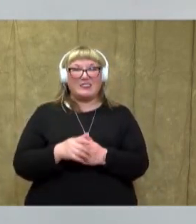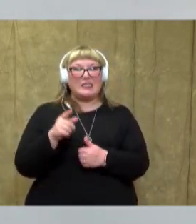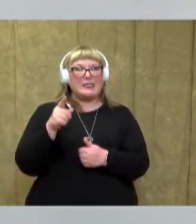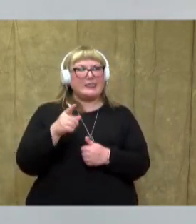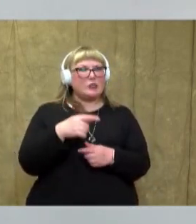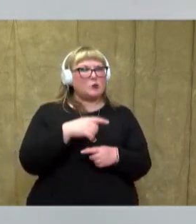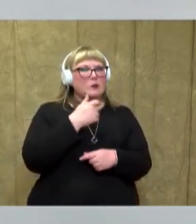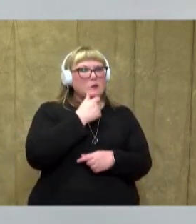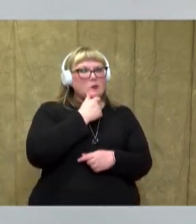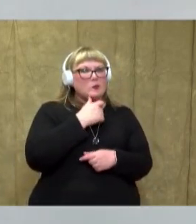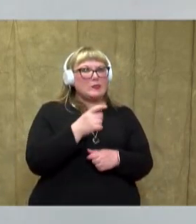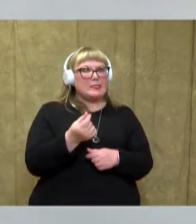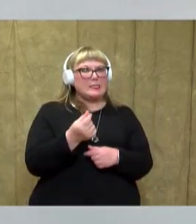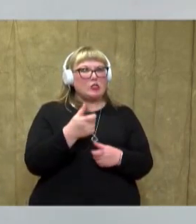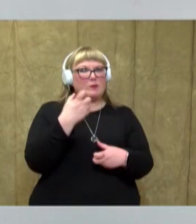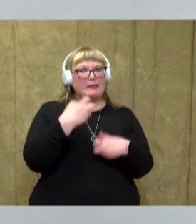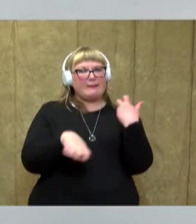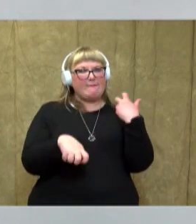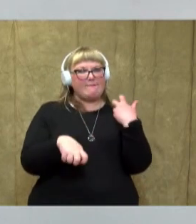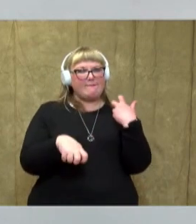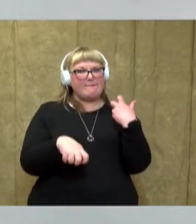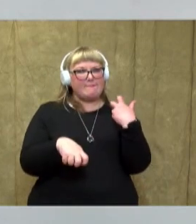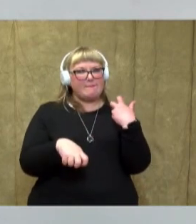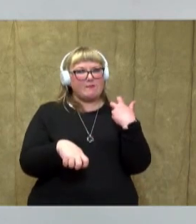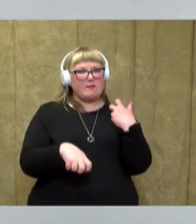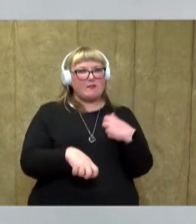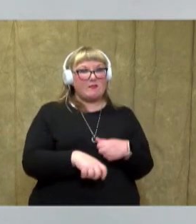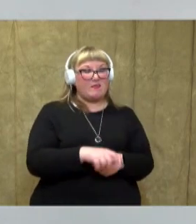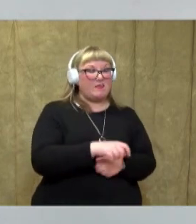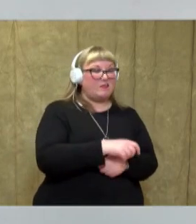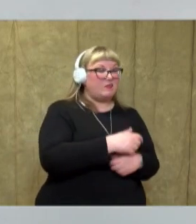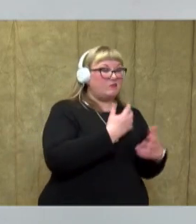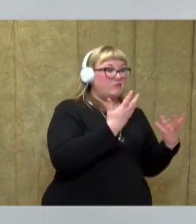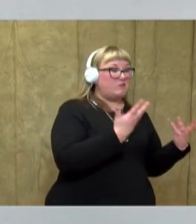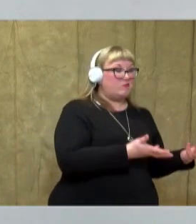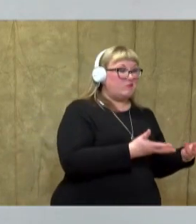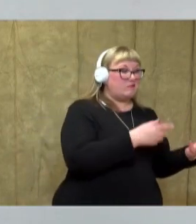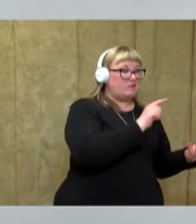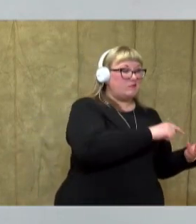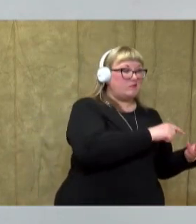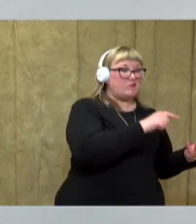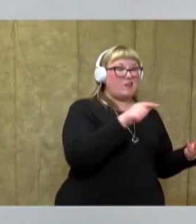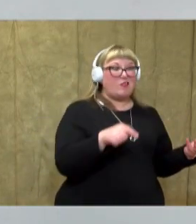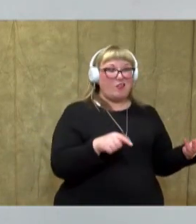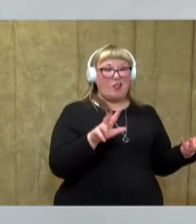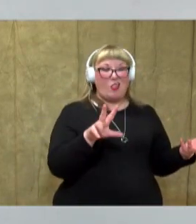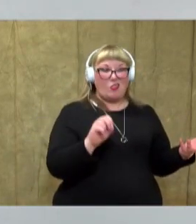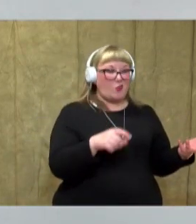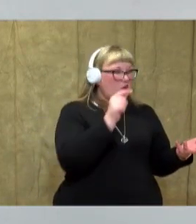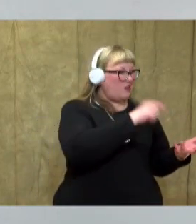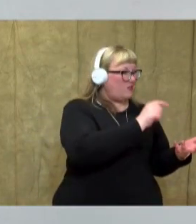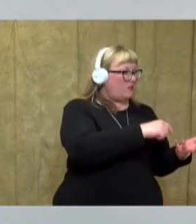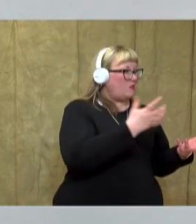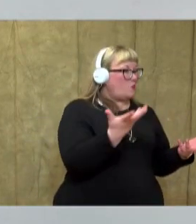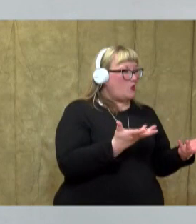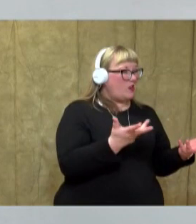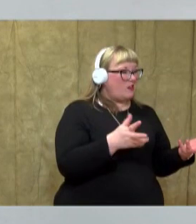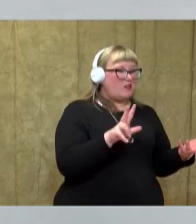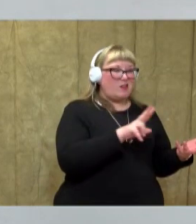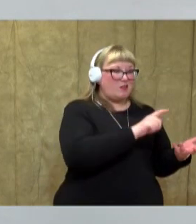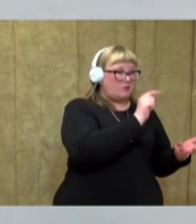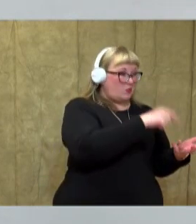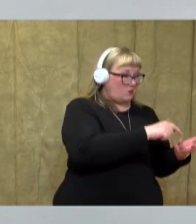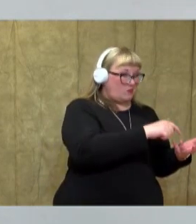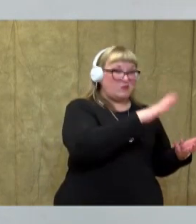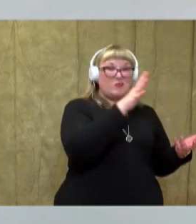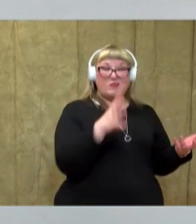it gets tricky when the first number is blank. So we have to think, what comes before 30 when we're counting by